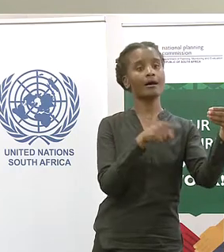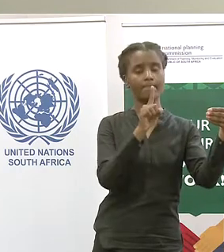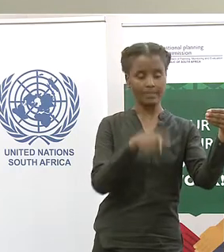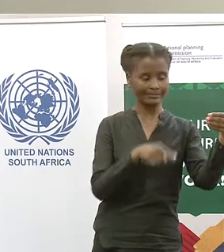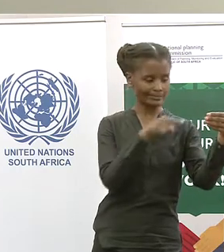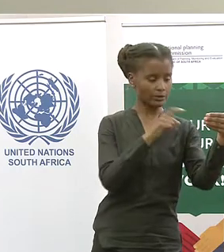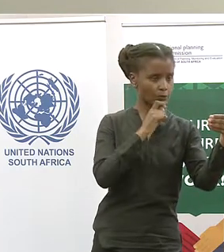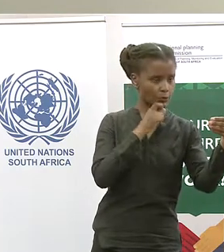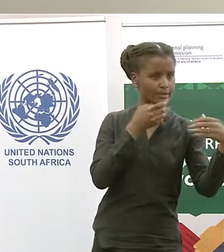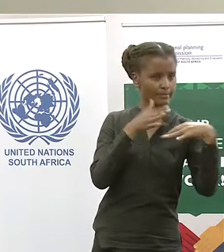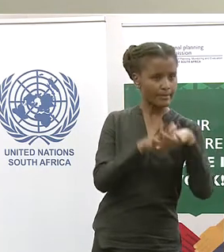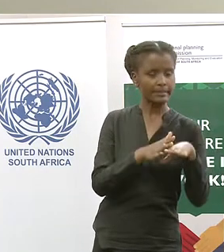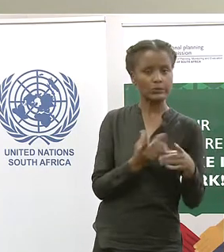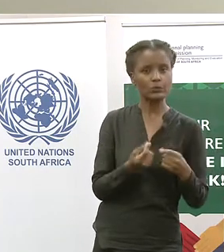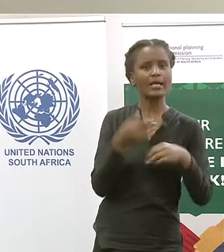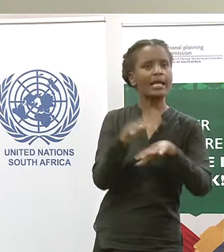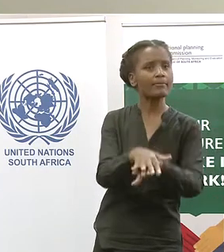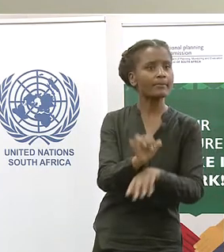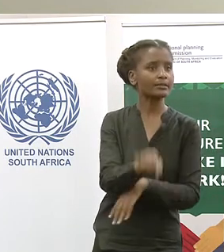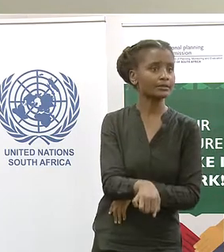It's important to appreciate that